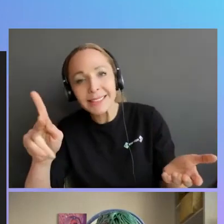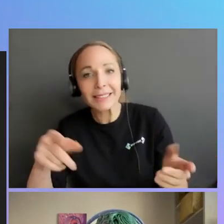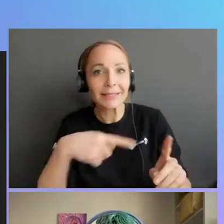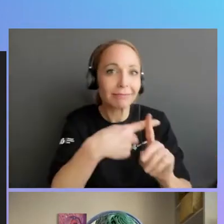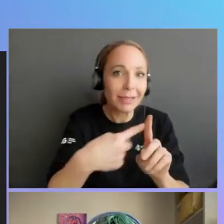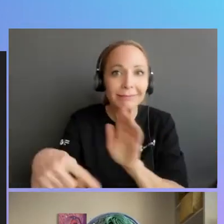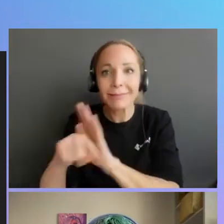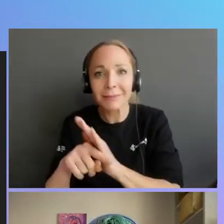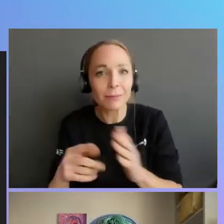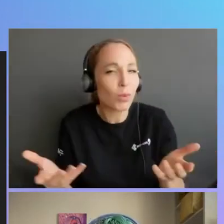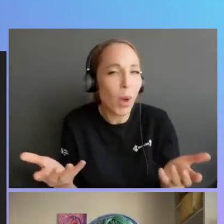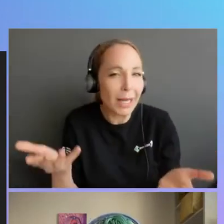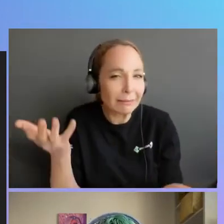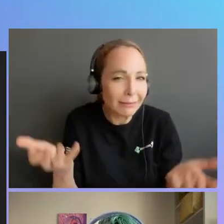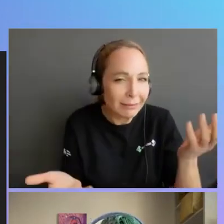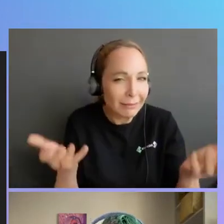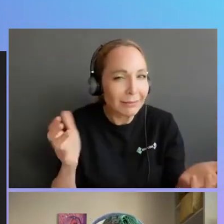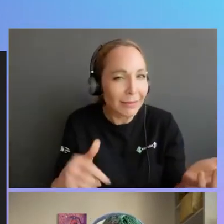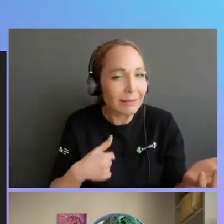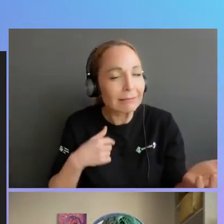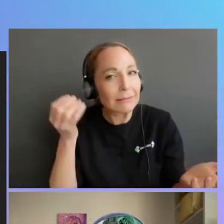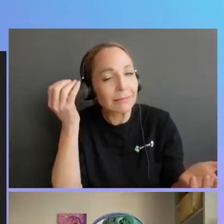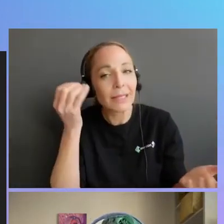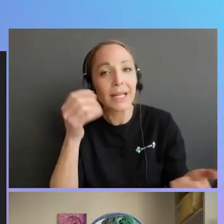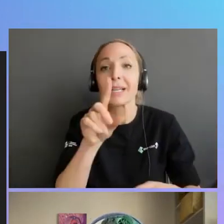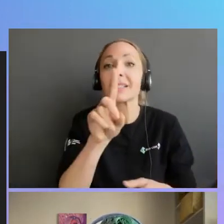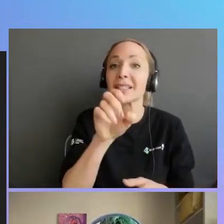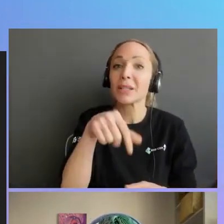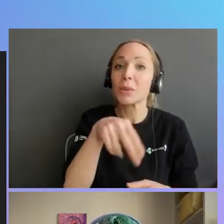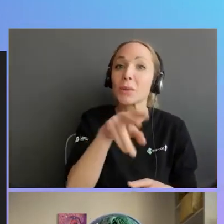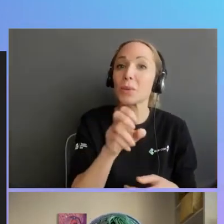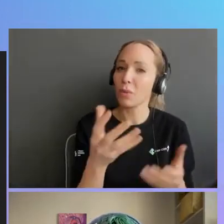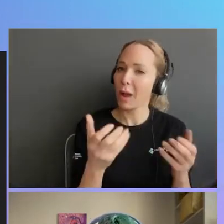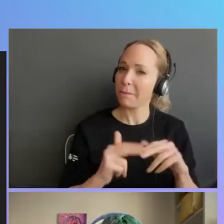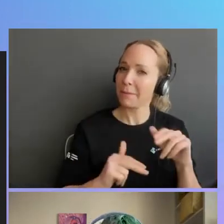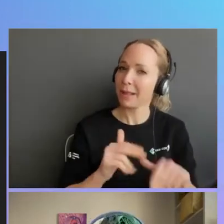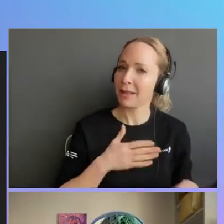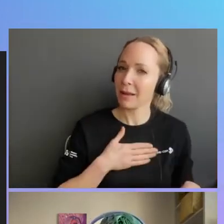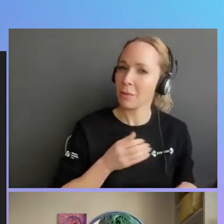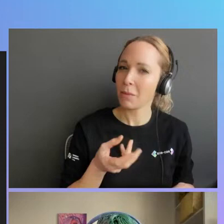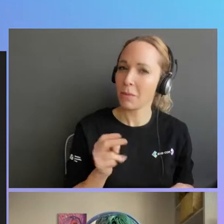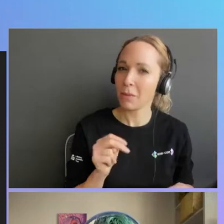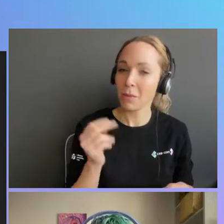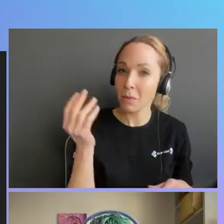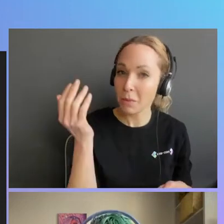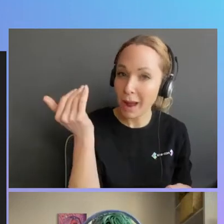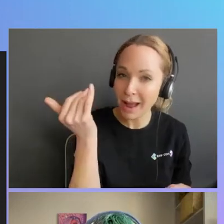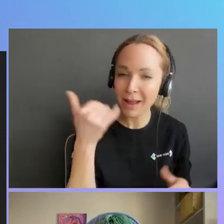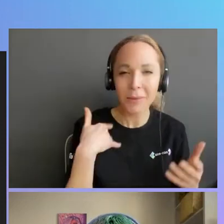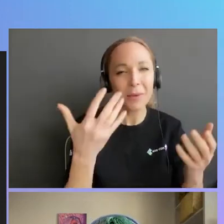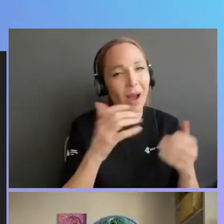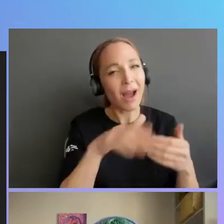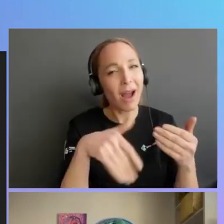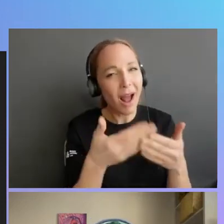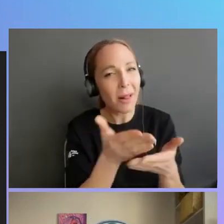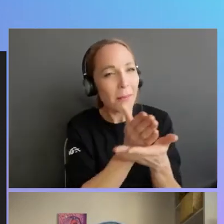our own because we wanted to make sure that all of the components were to the highest standard of